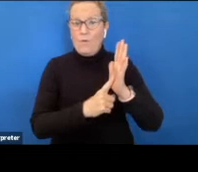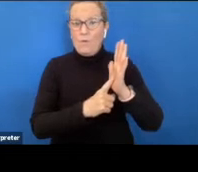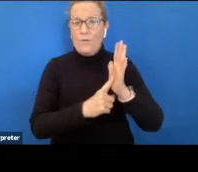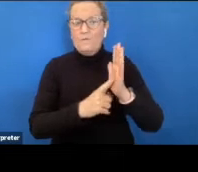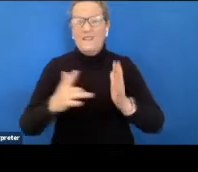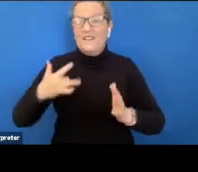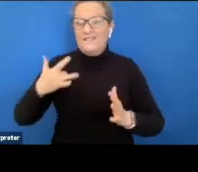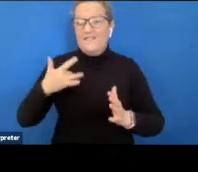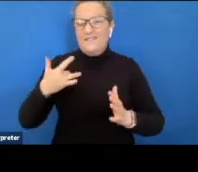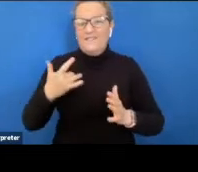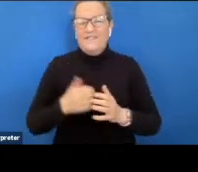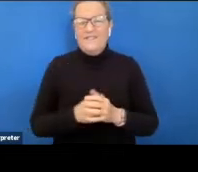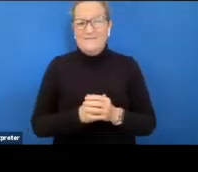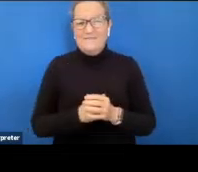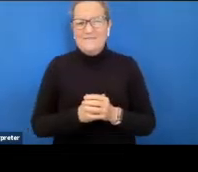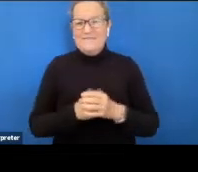um